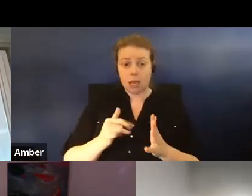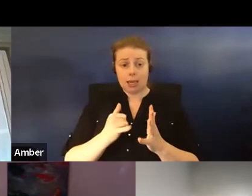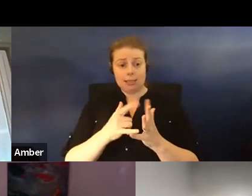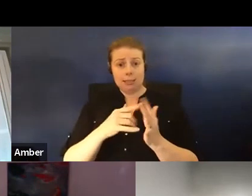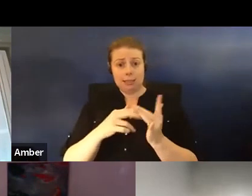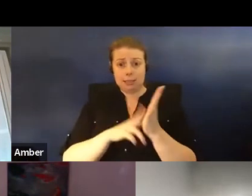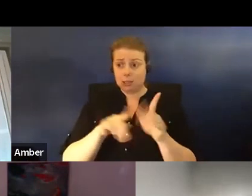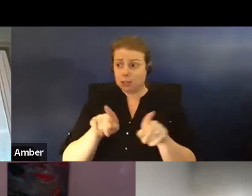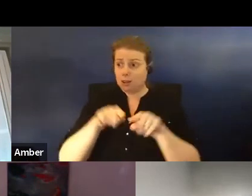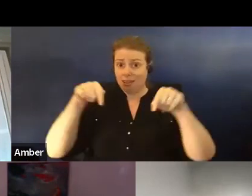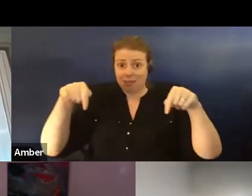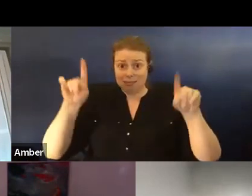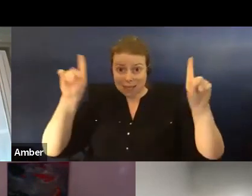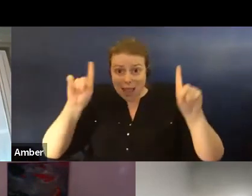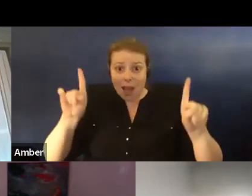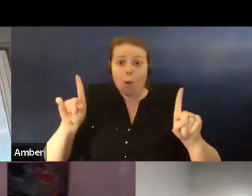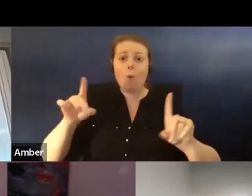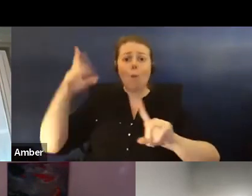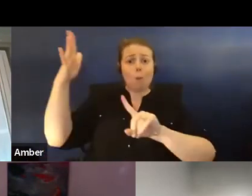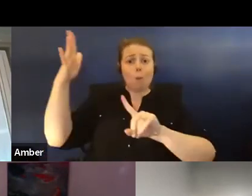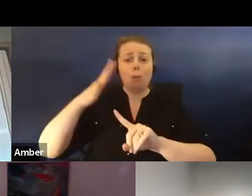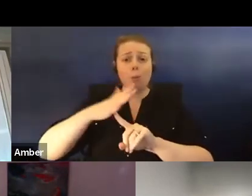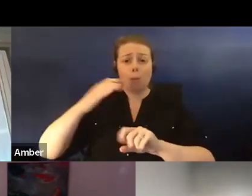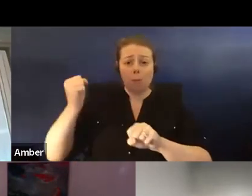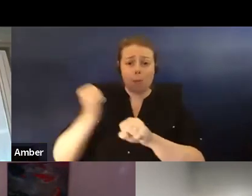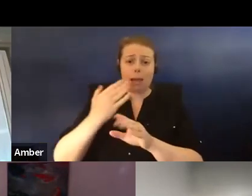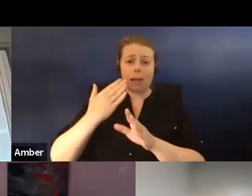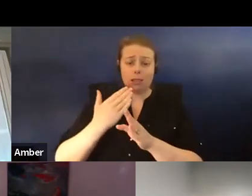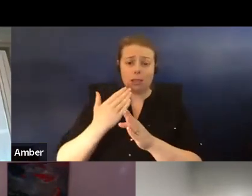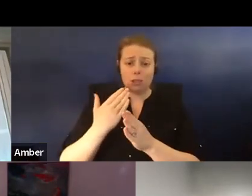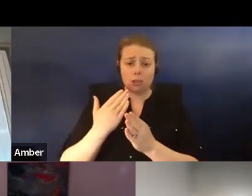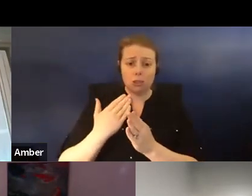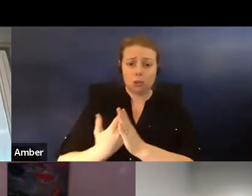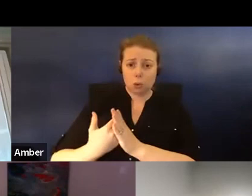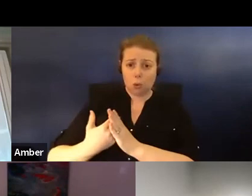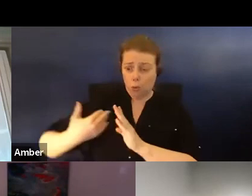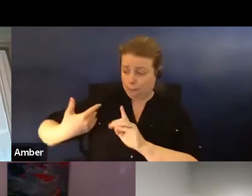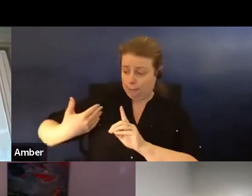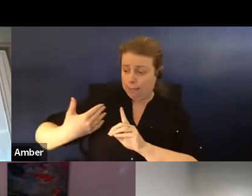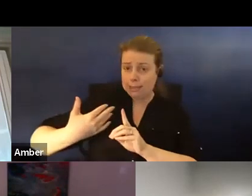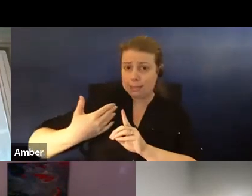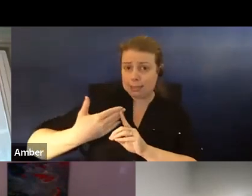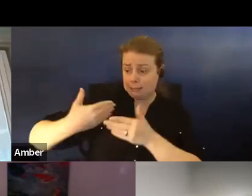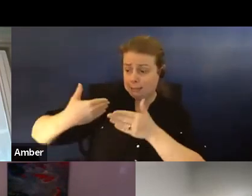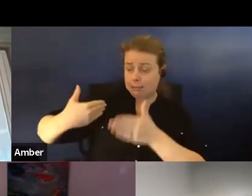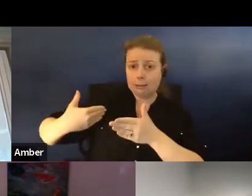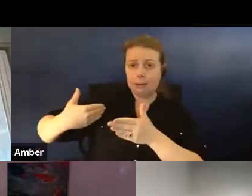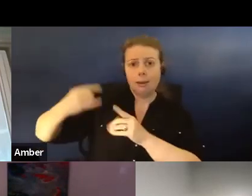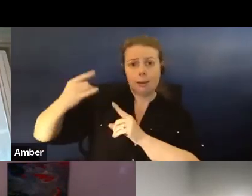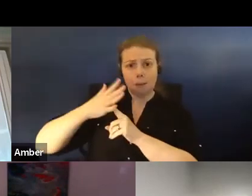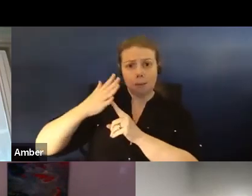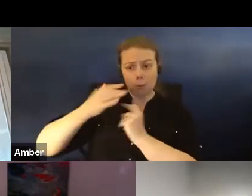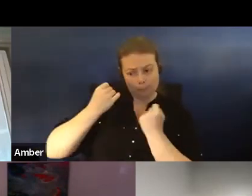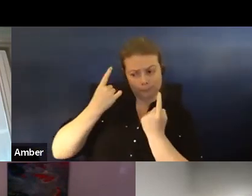are incredibly important to ensuring that that narrative is an appropriate one, where we understand the